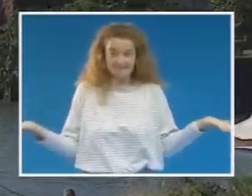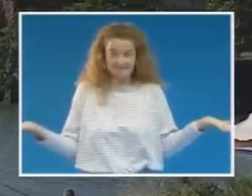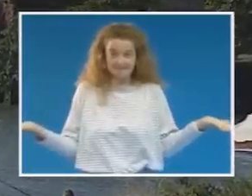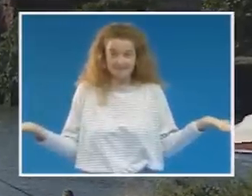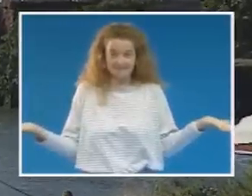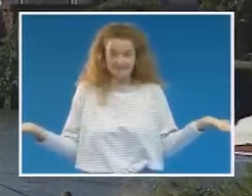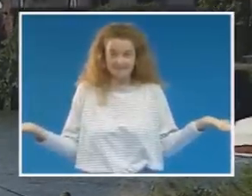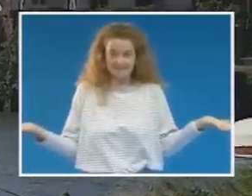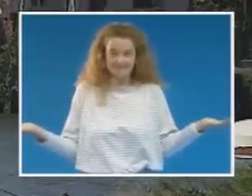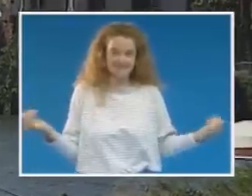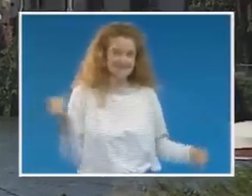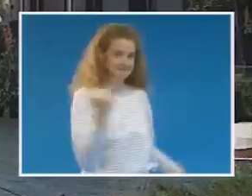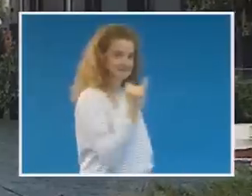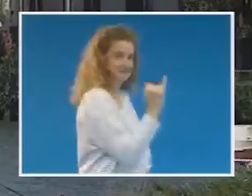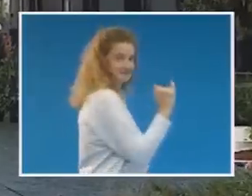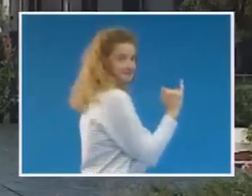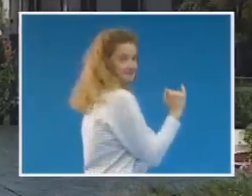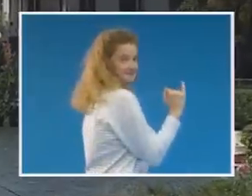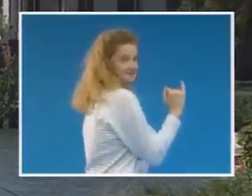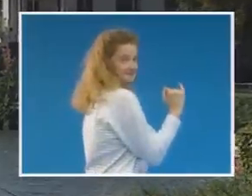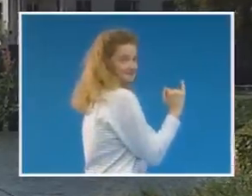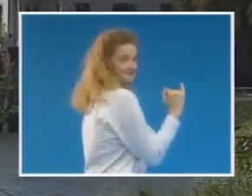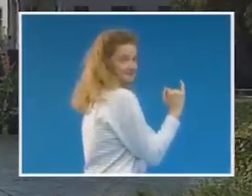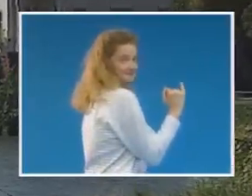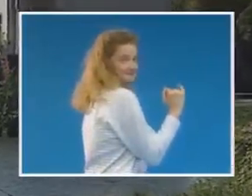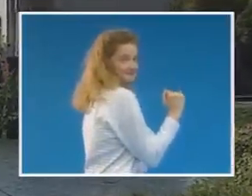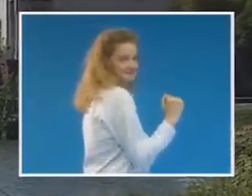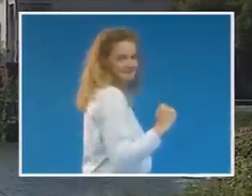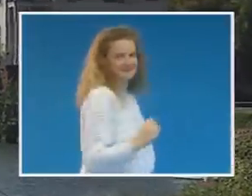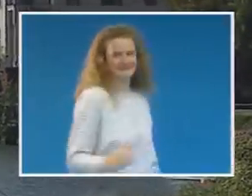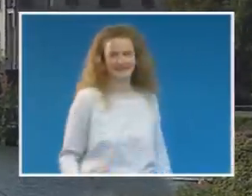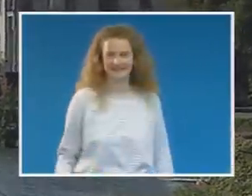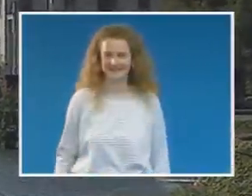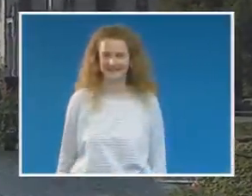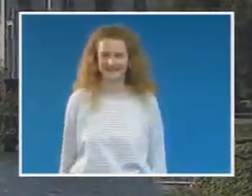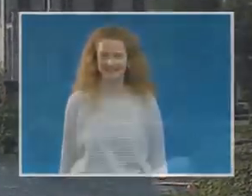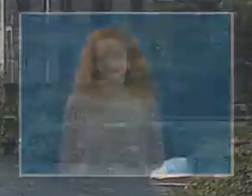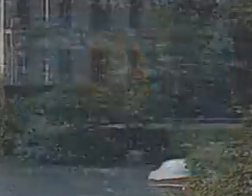Which finger did he bite? This little finger on the right.